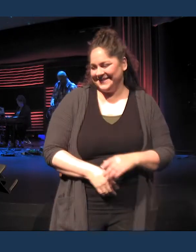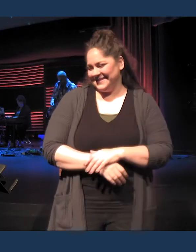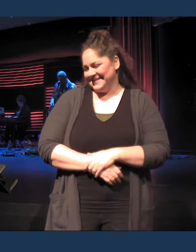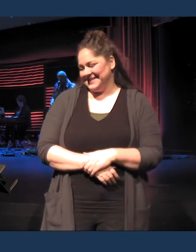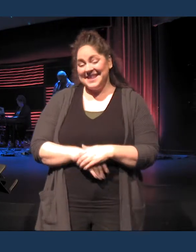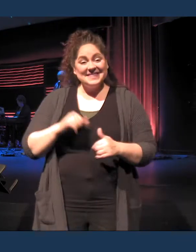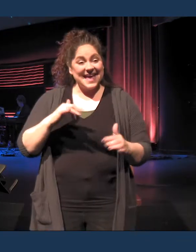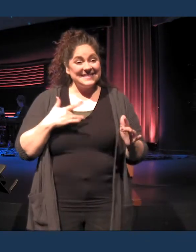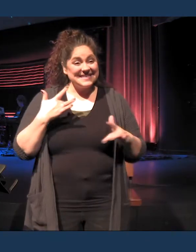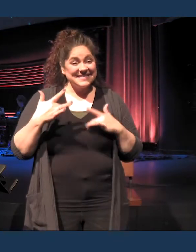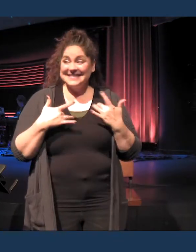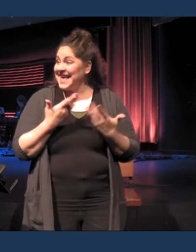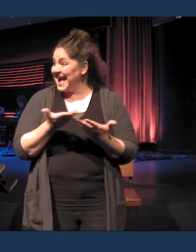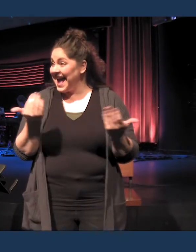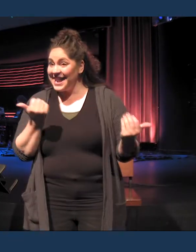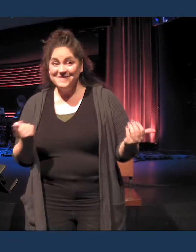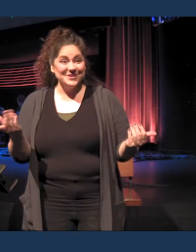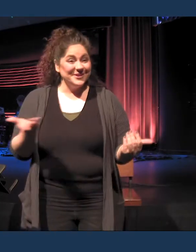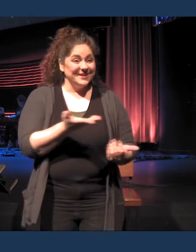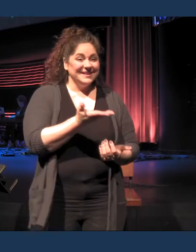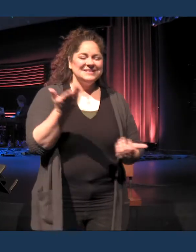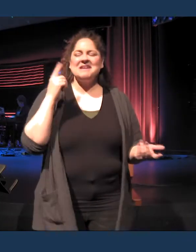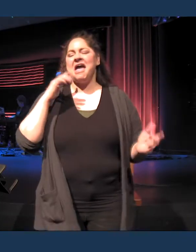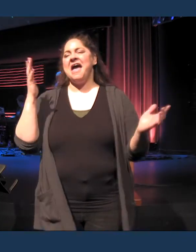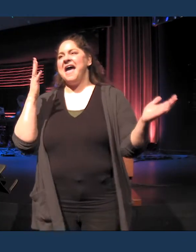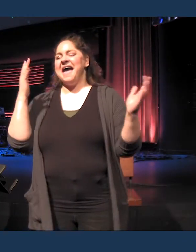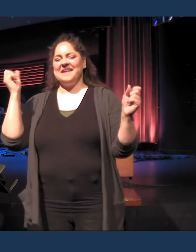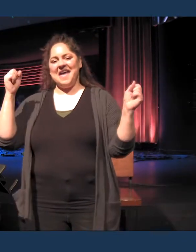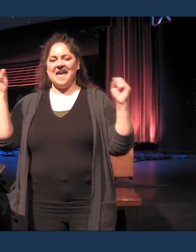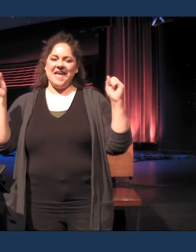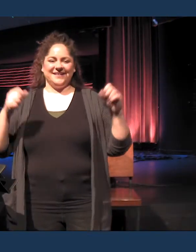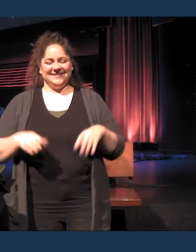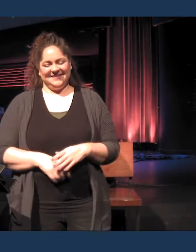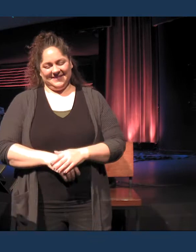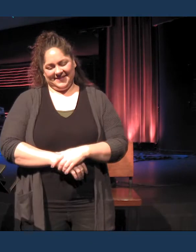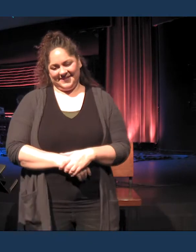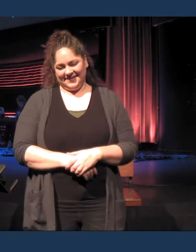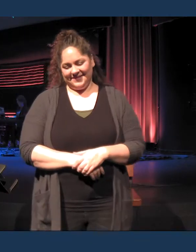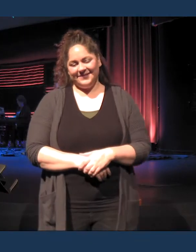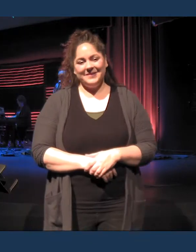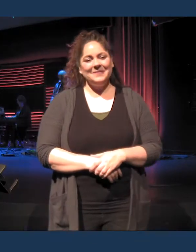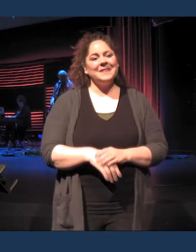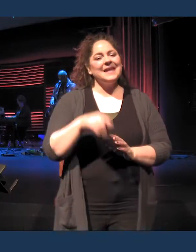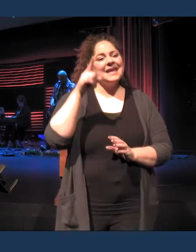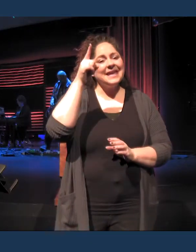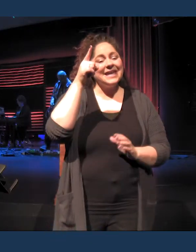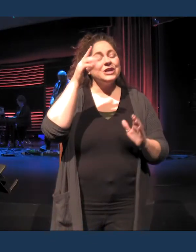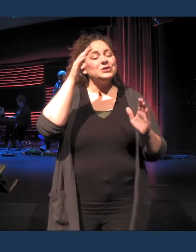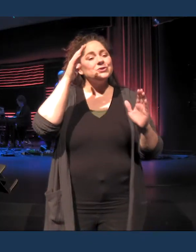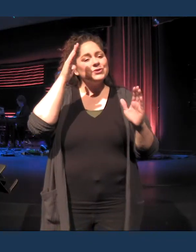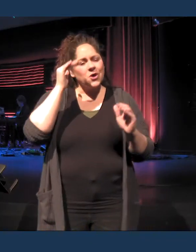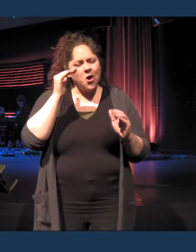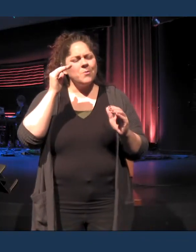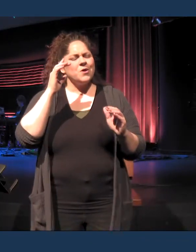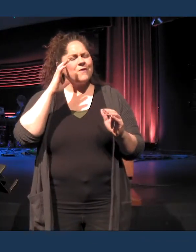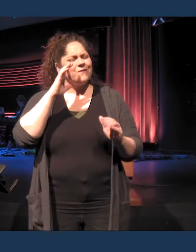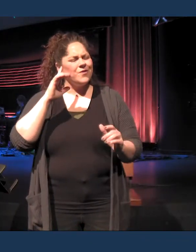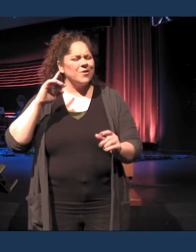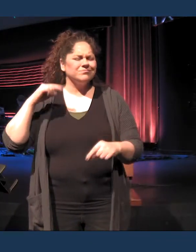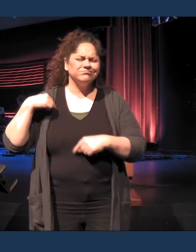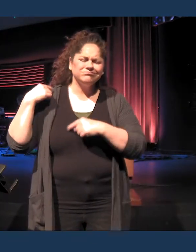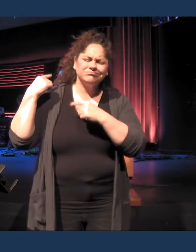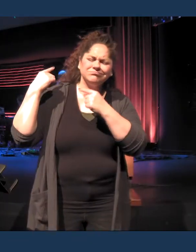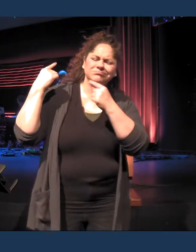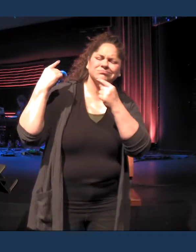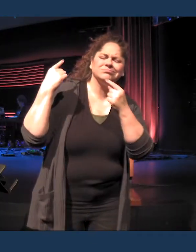Does it excite anybody in here this morning? Oh man, he is the hope of all the ages. He's the hope